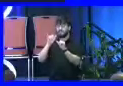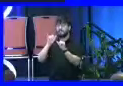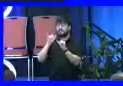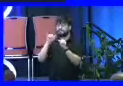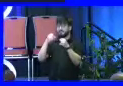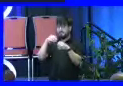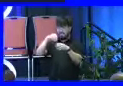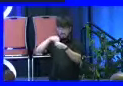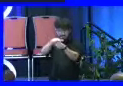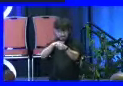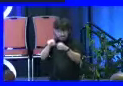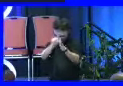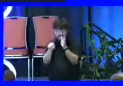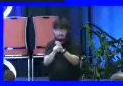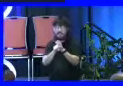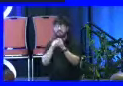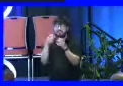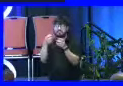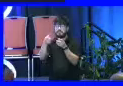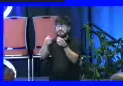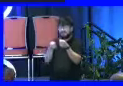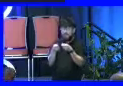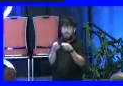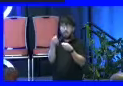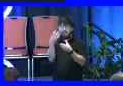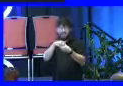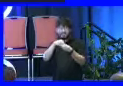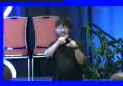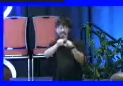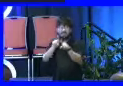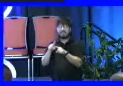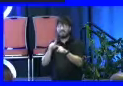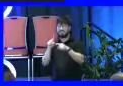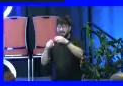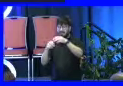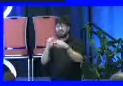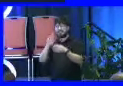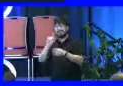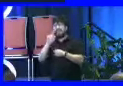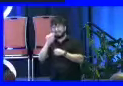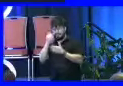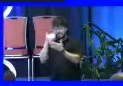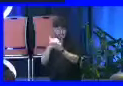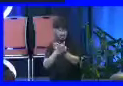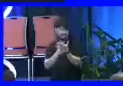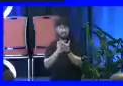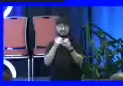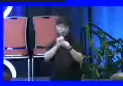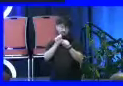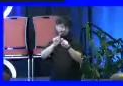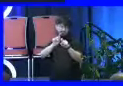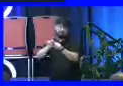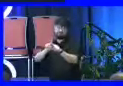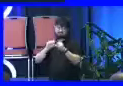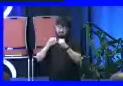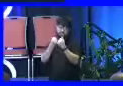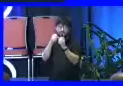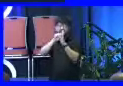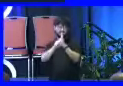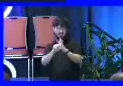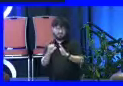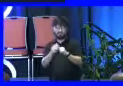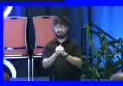some that integrate local HMIS databases and are working to include other health and social services databases.